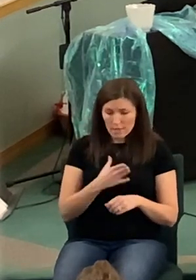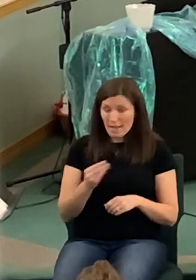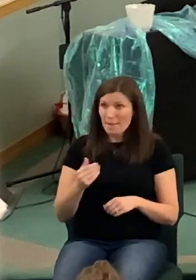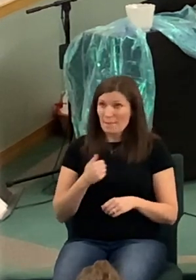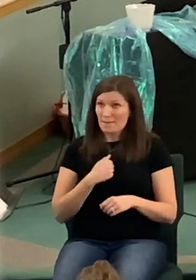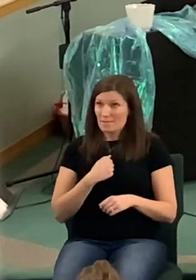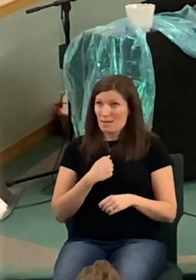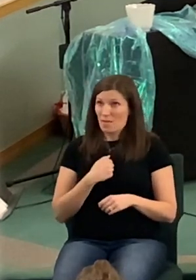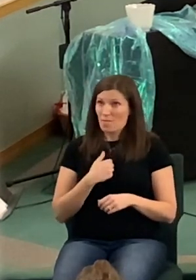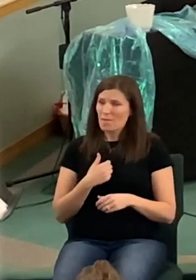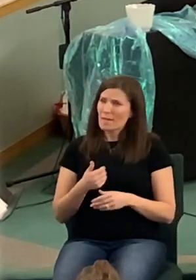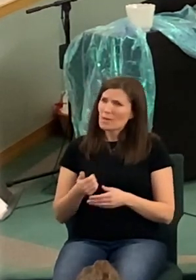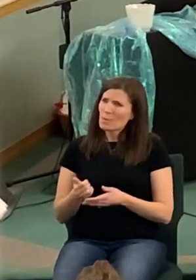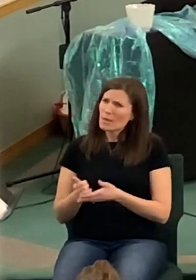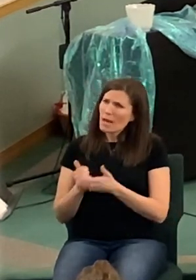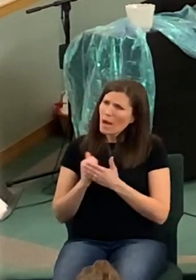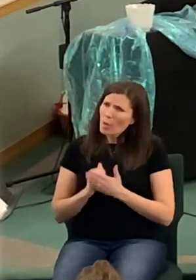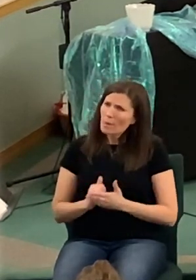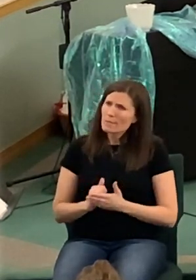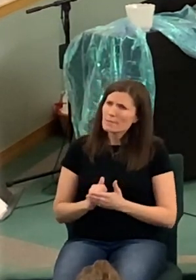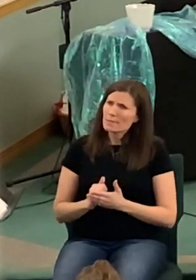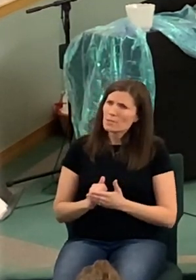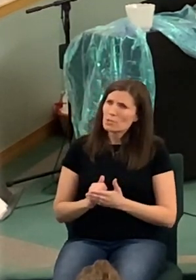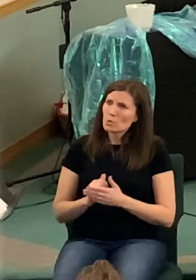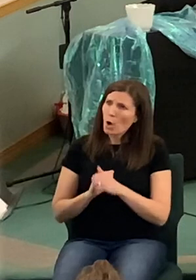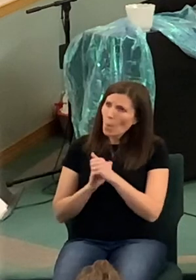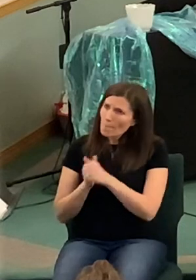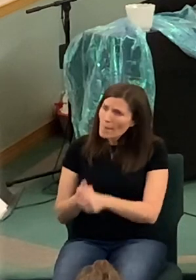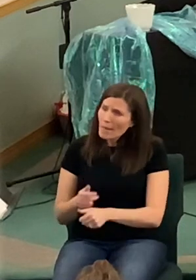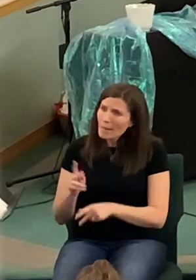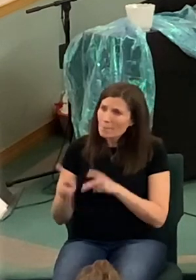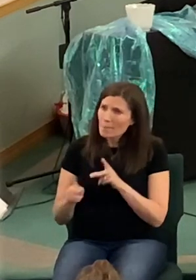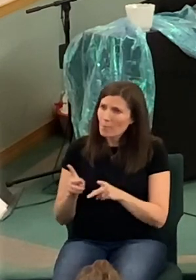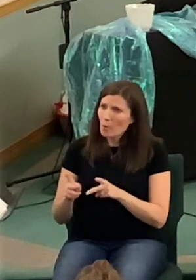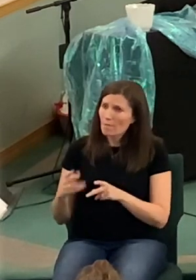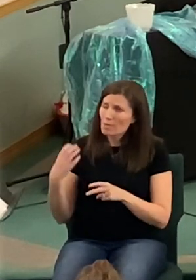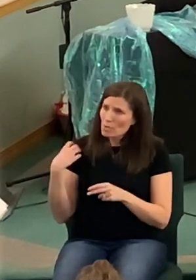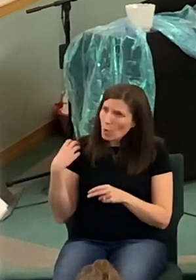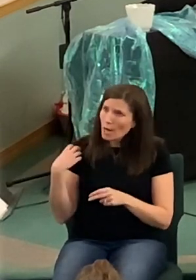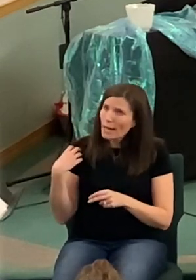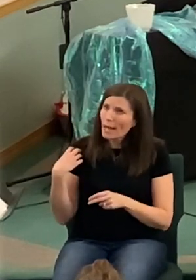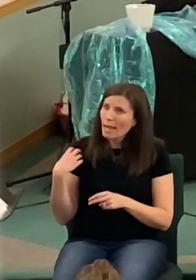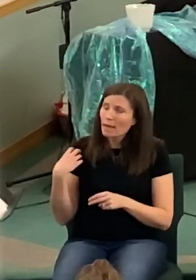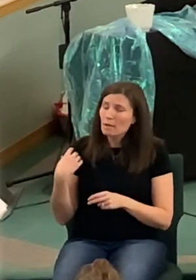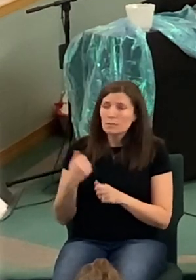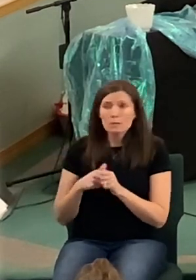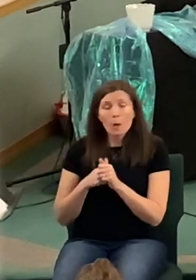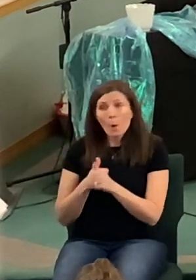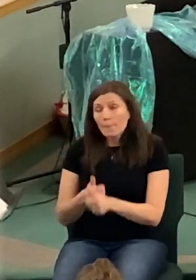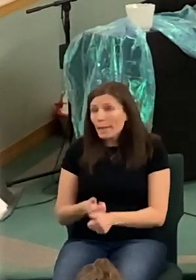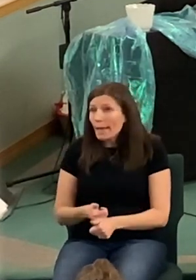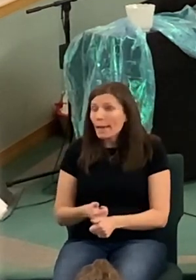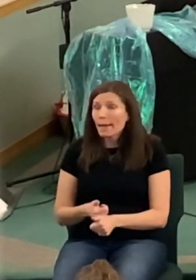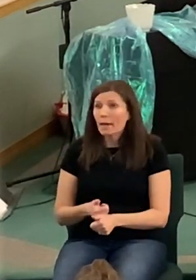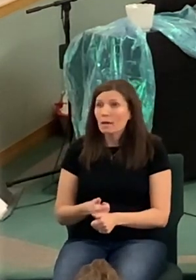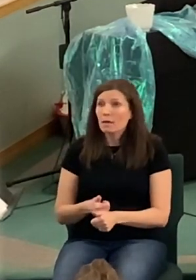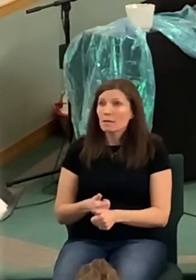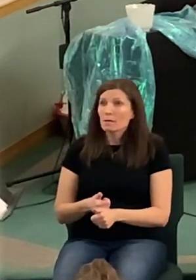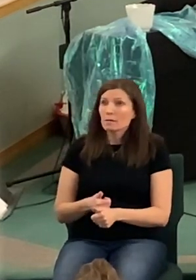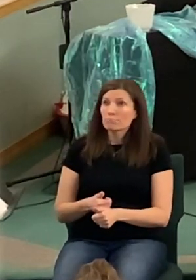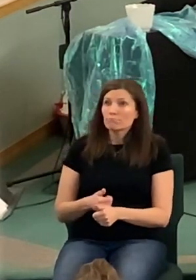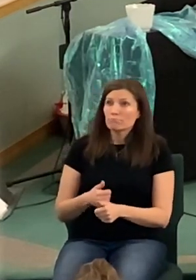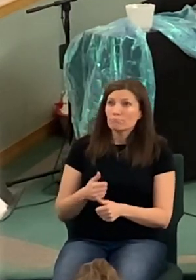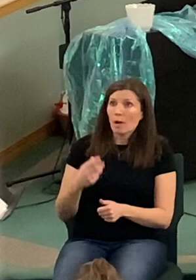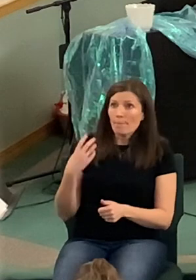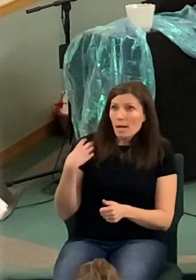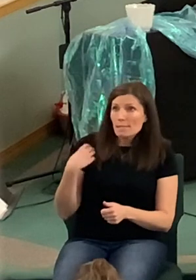obey those people we're supposed to be under, to obey the employers we're serving, to